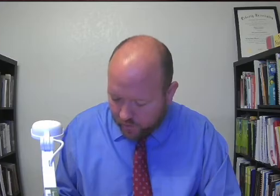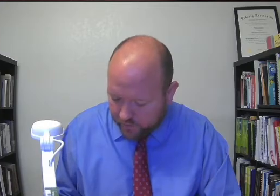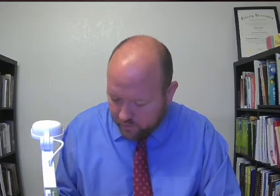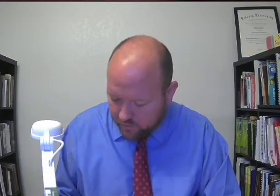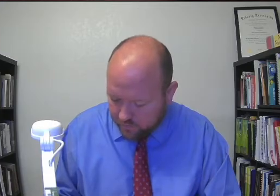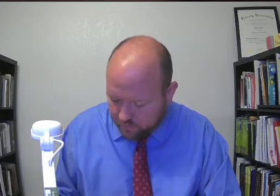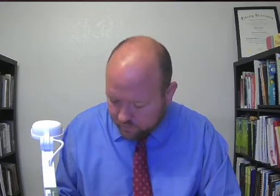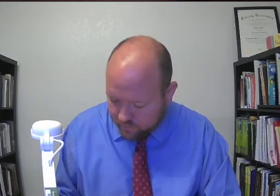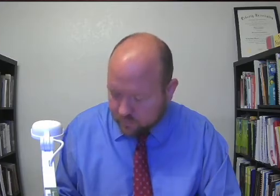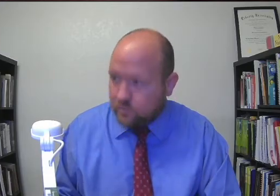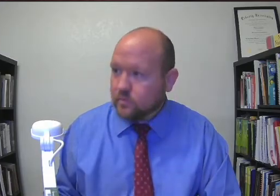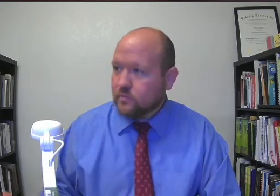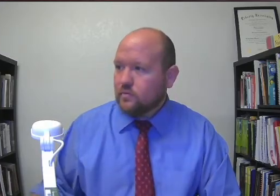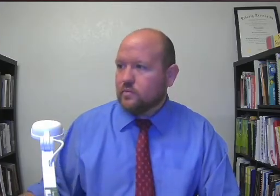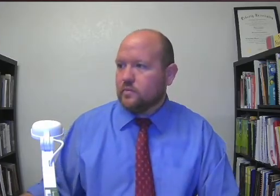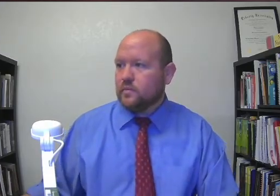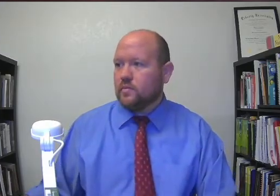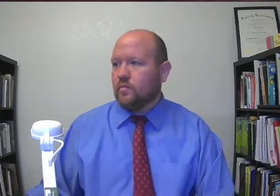on.